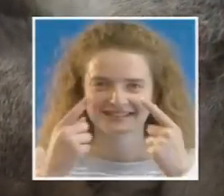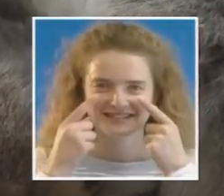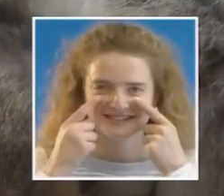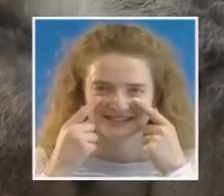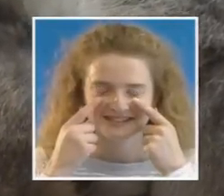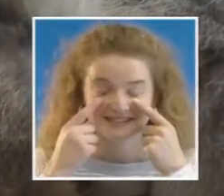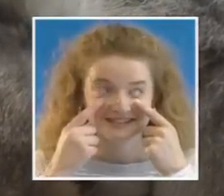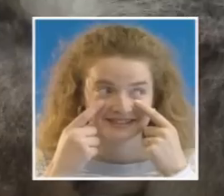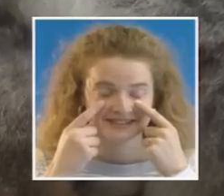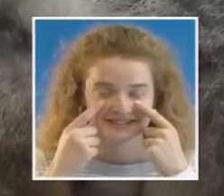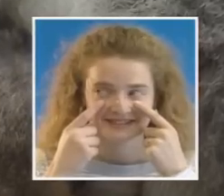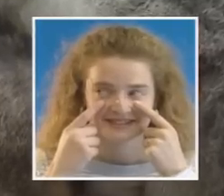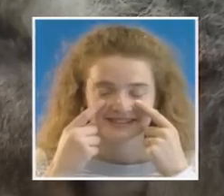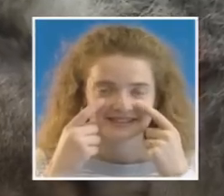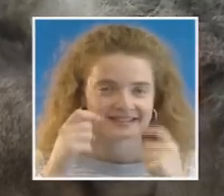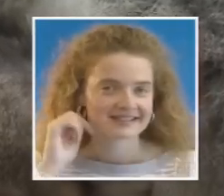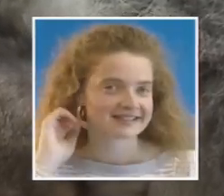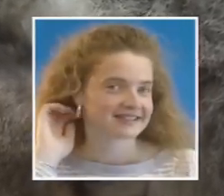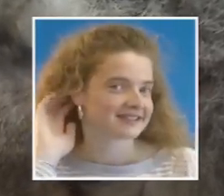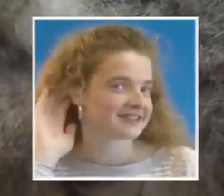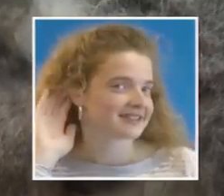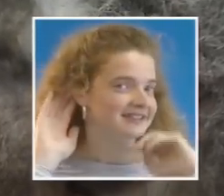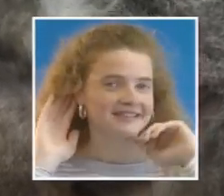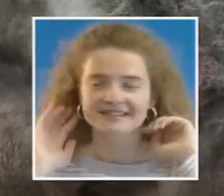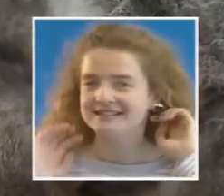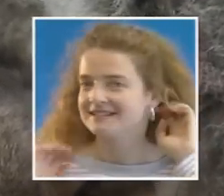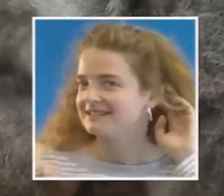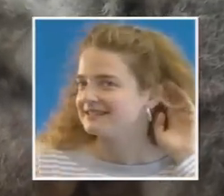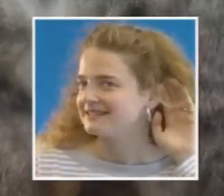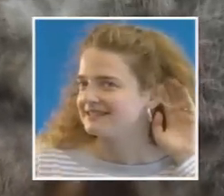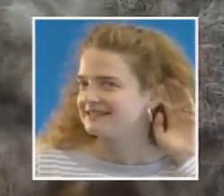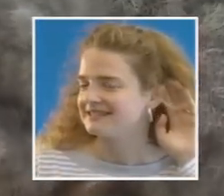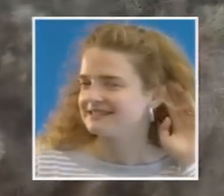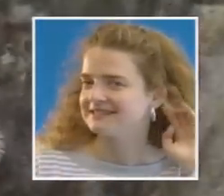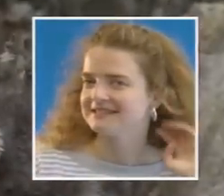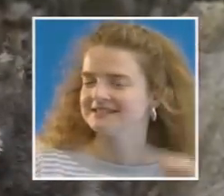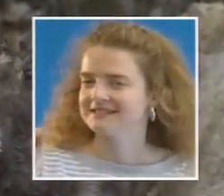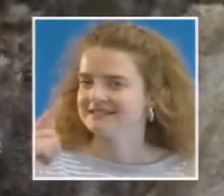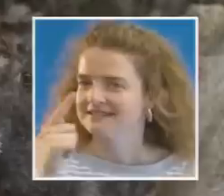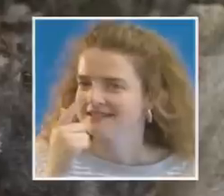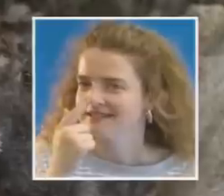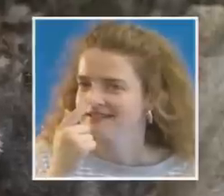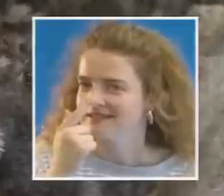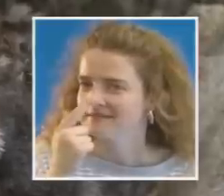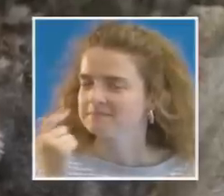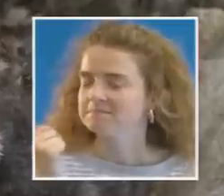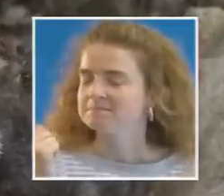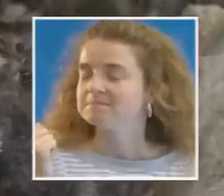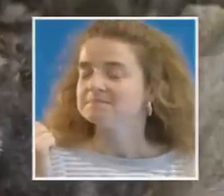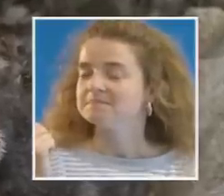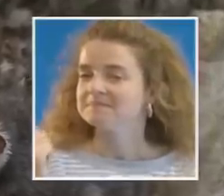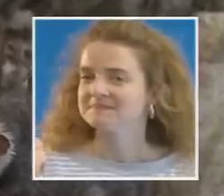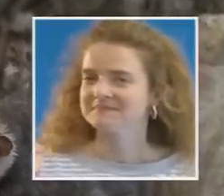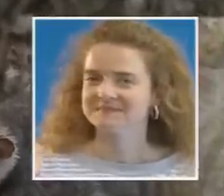Two little eyes to look around. Two little ears to hear each sound. One little nose